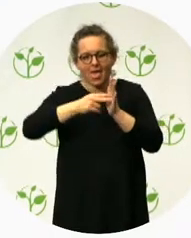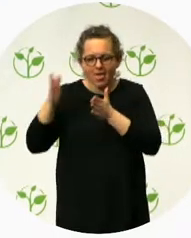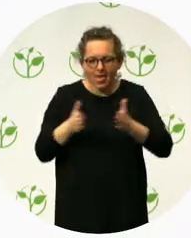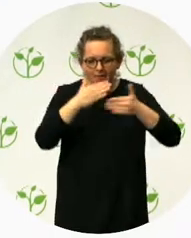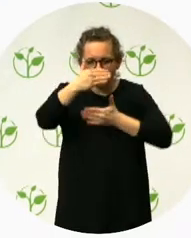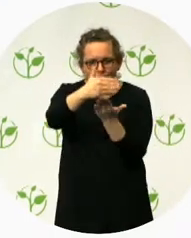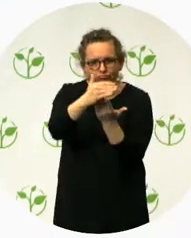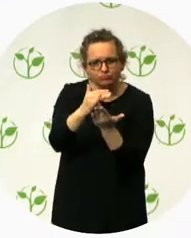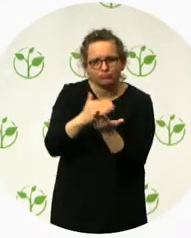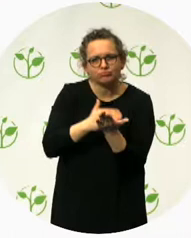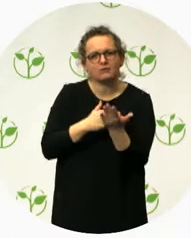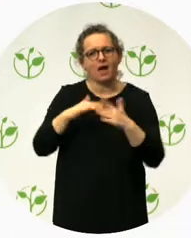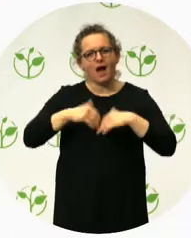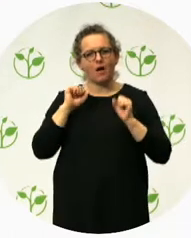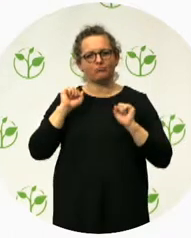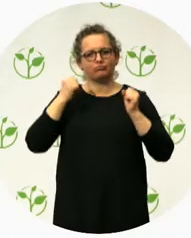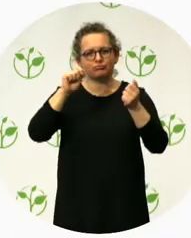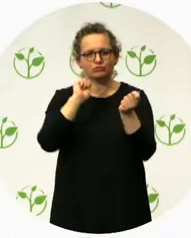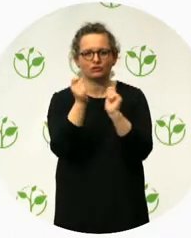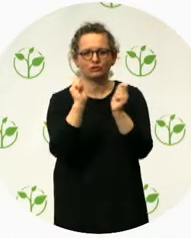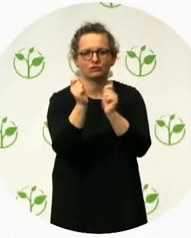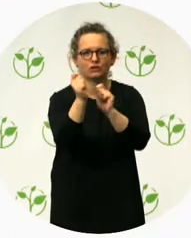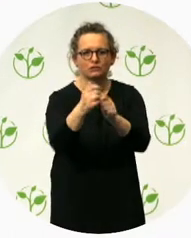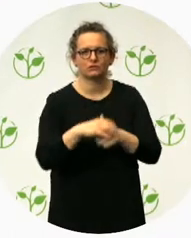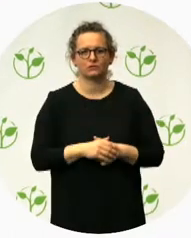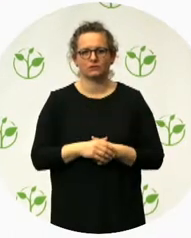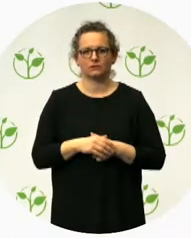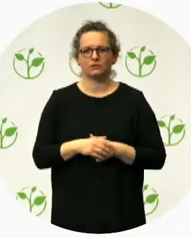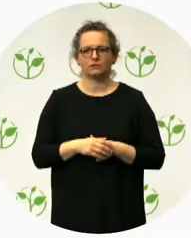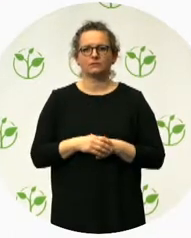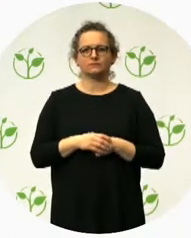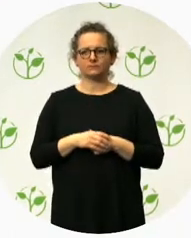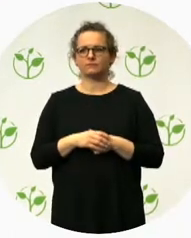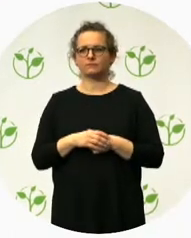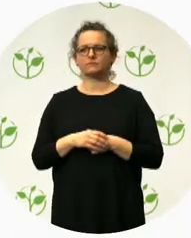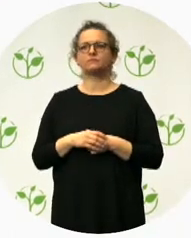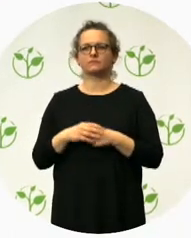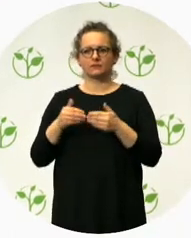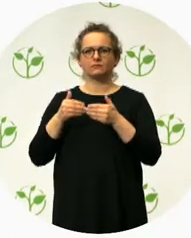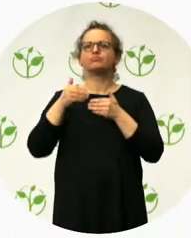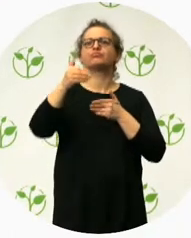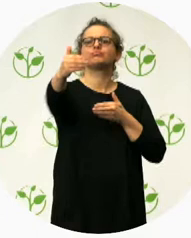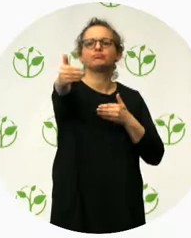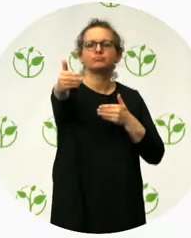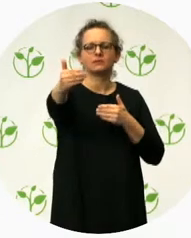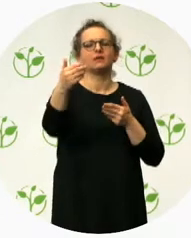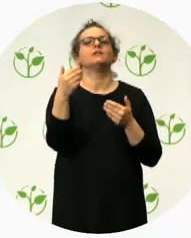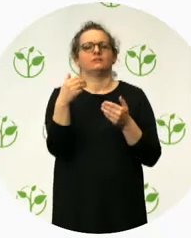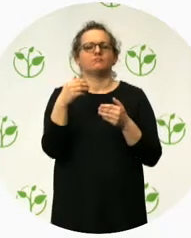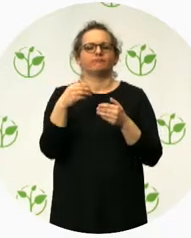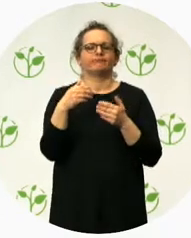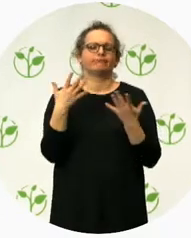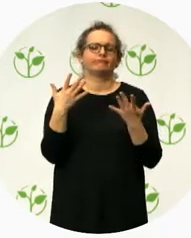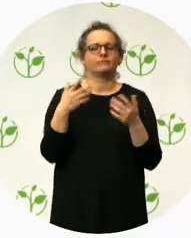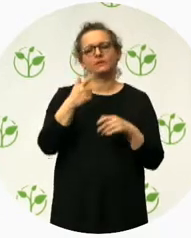of life and contains 250 measures. Until now, almost two-thirds